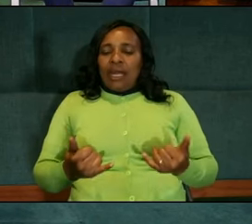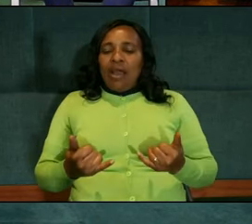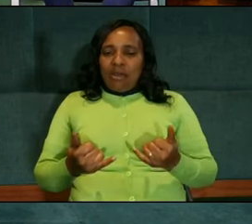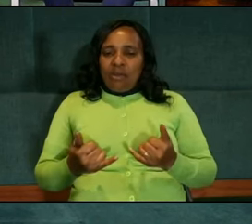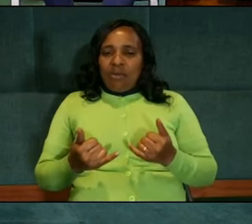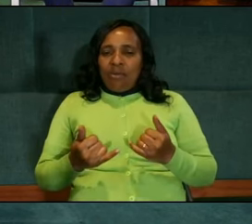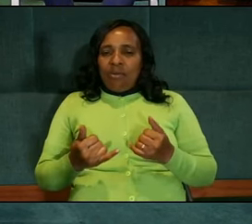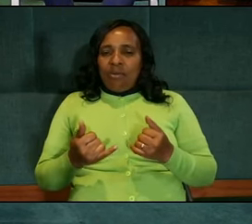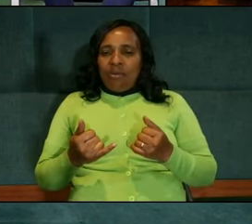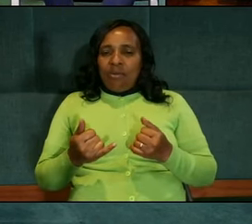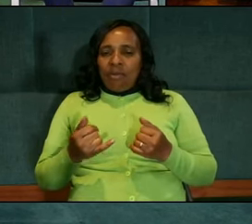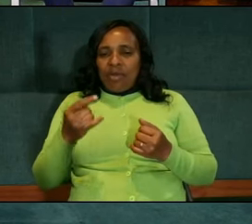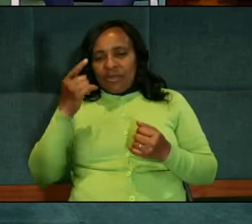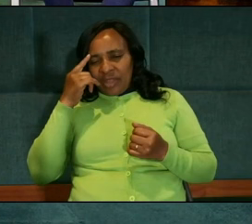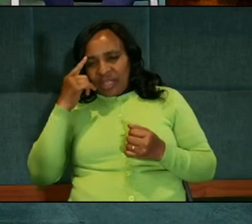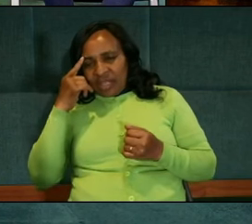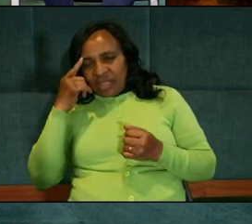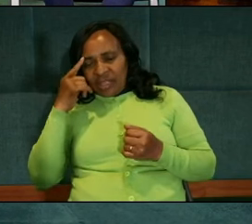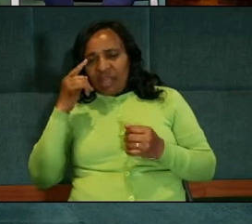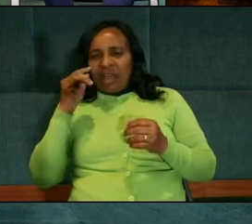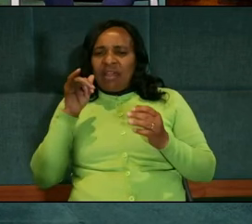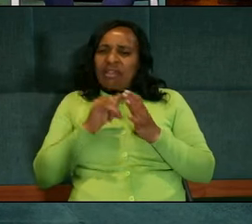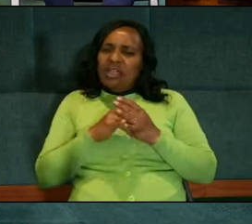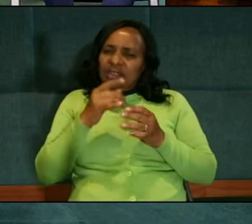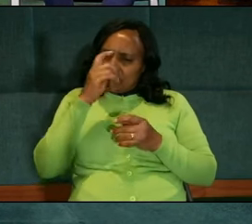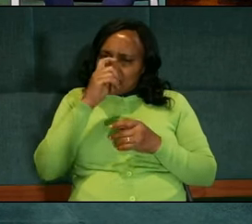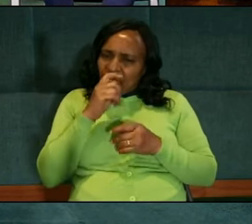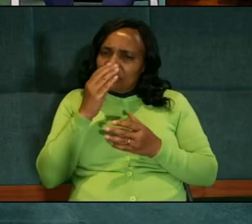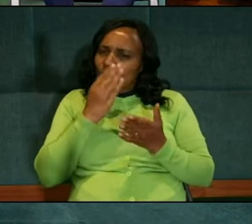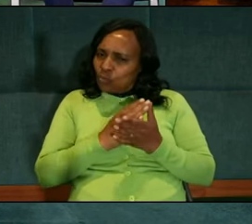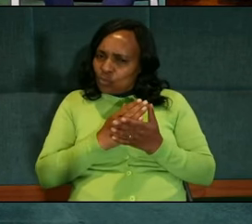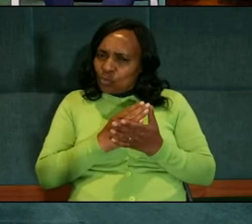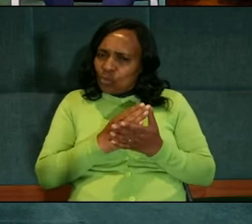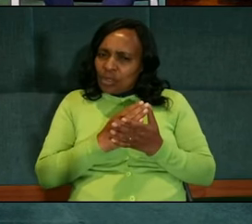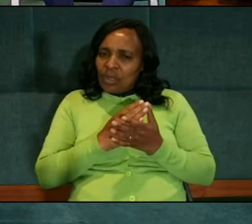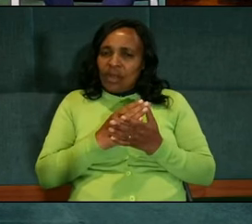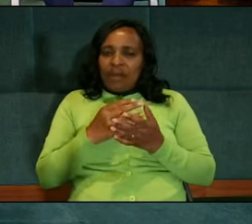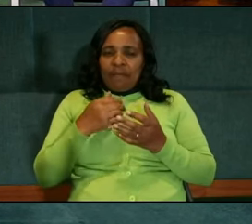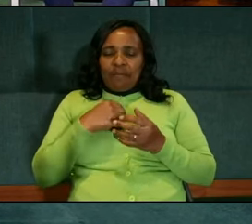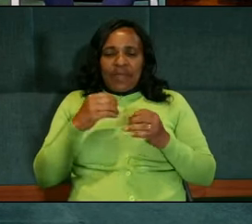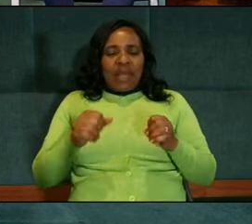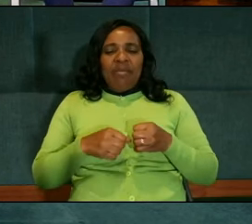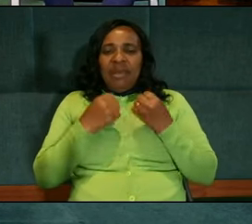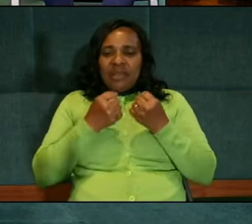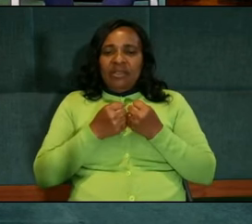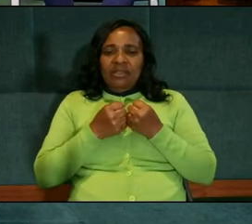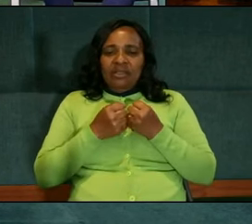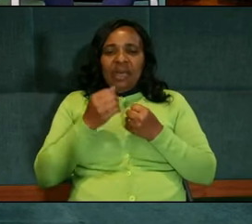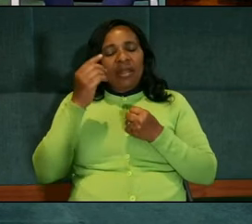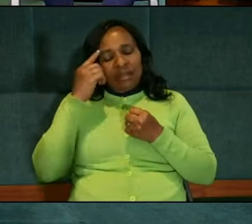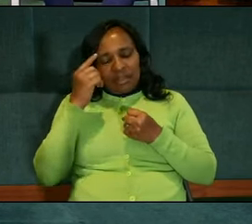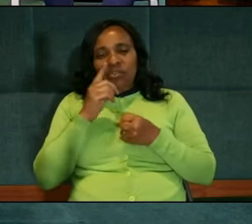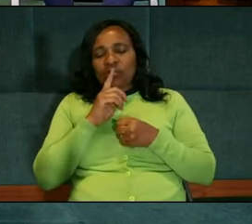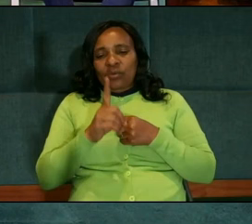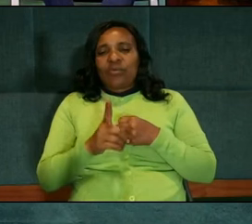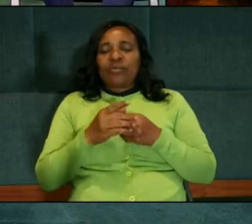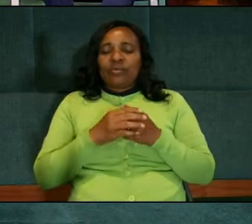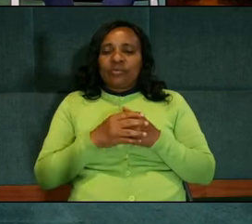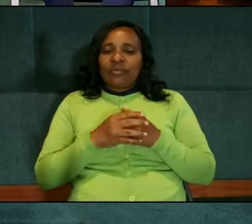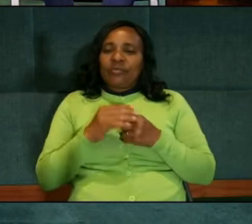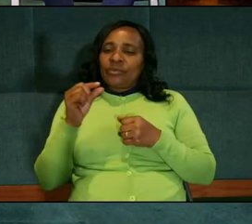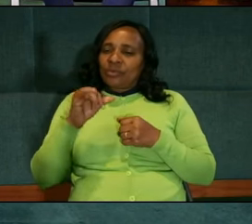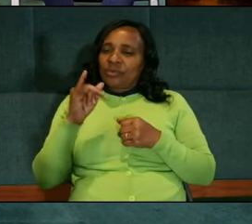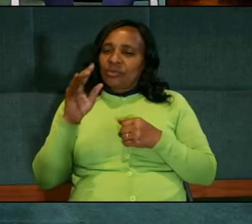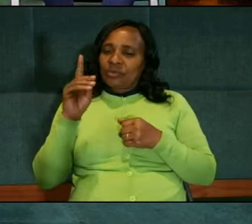on it and you're like, that was actually jealousy or envy mm-hmm. that was happening there. So okay. Yeah, I think so. Thank you.